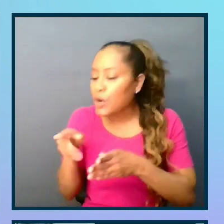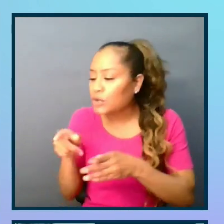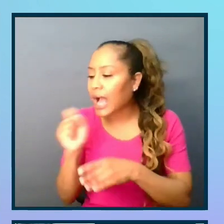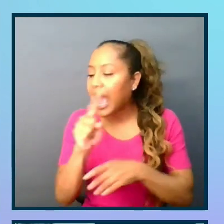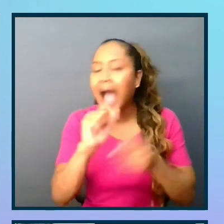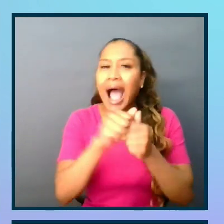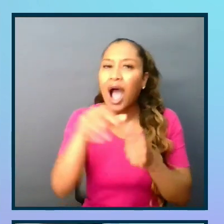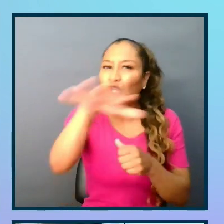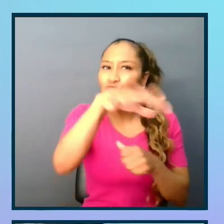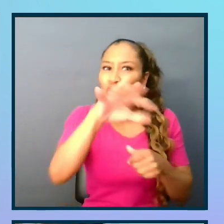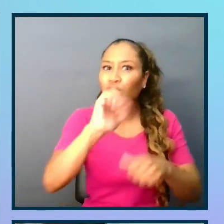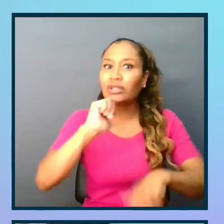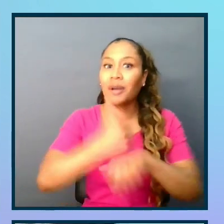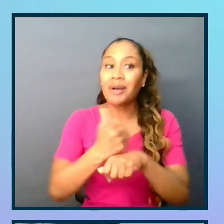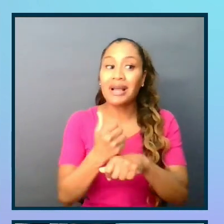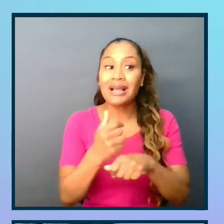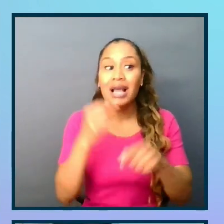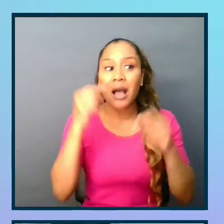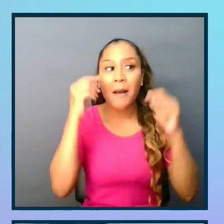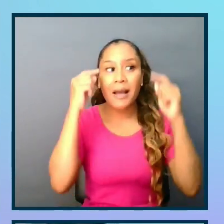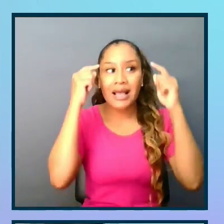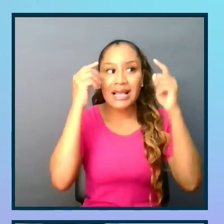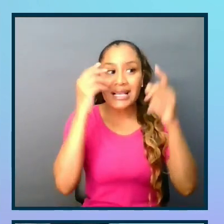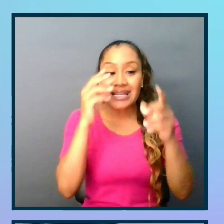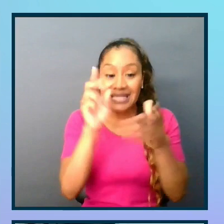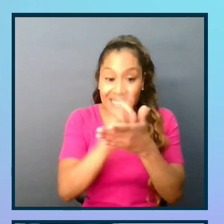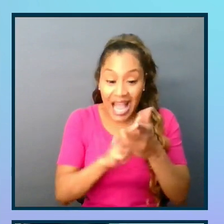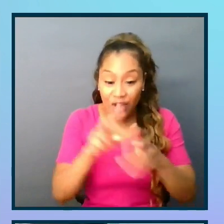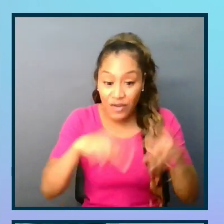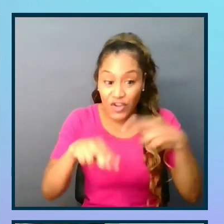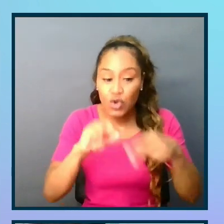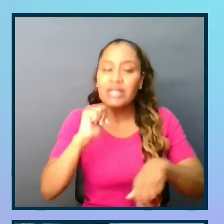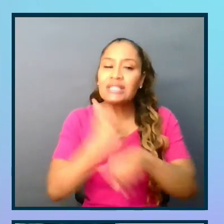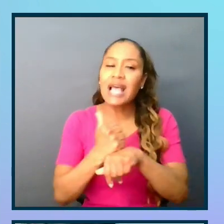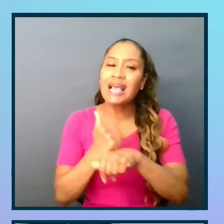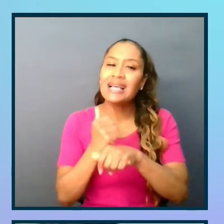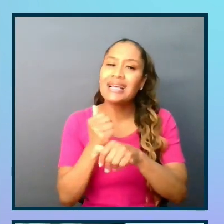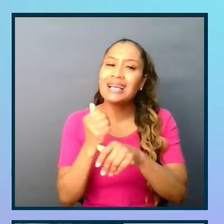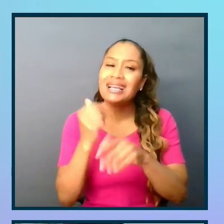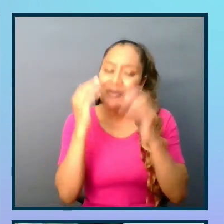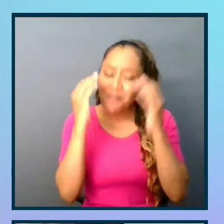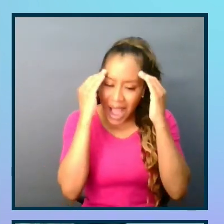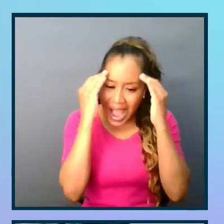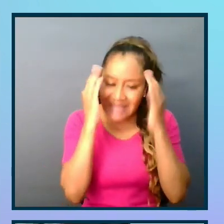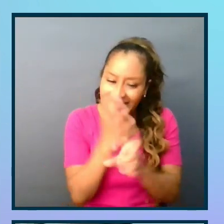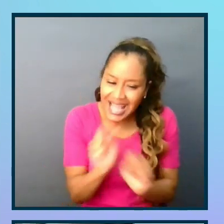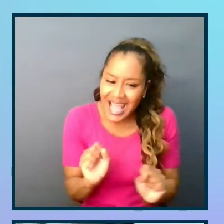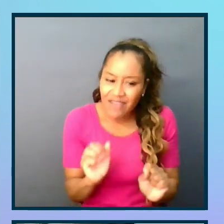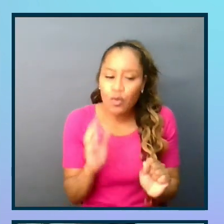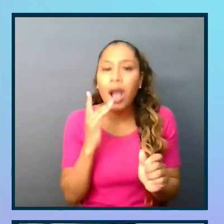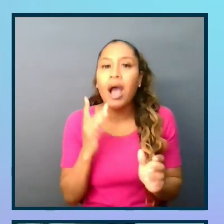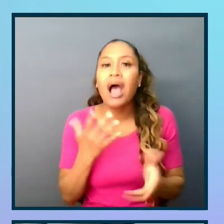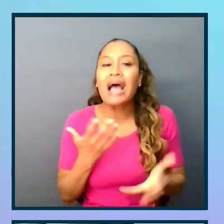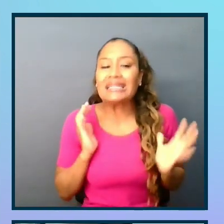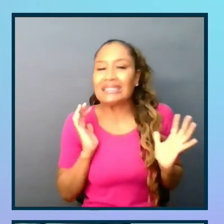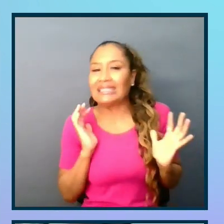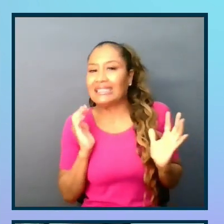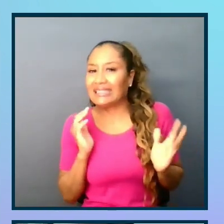psychologically safe environment during design review so everyone feels comfortable sharing and accepting feedback?